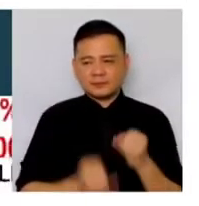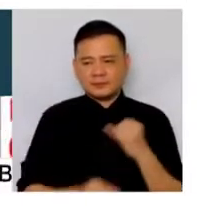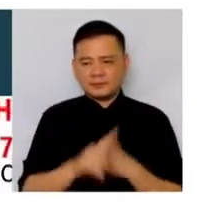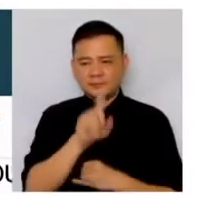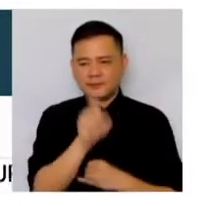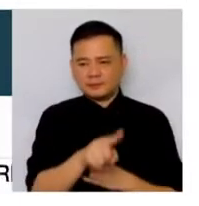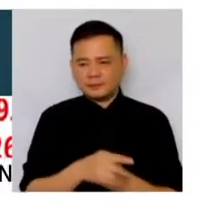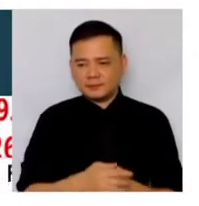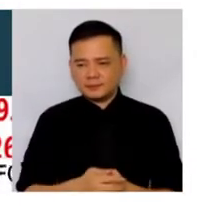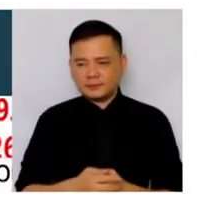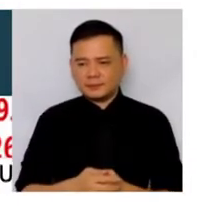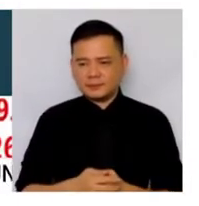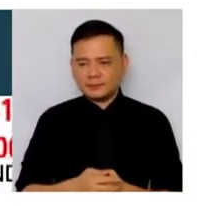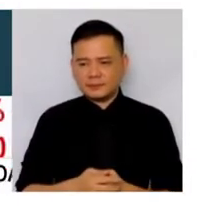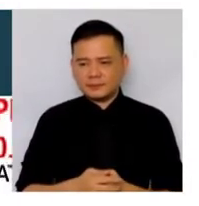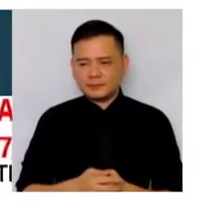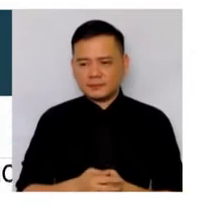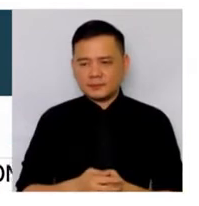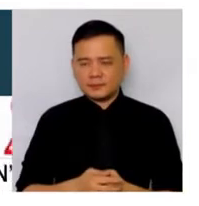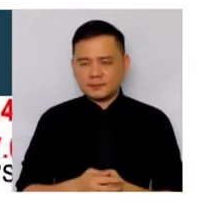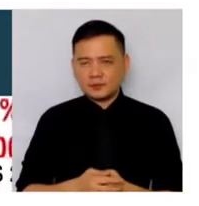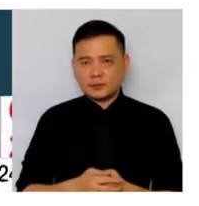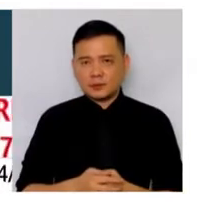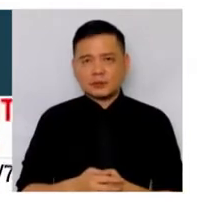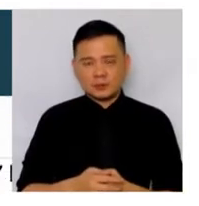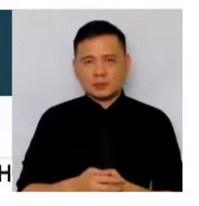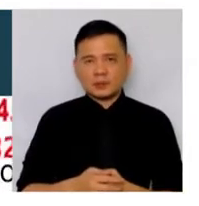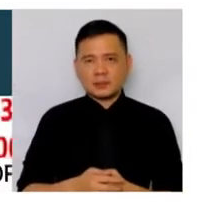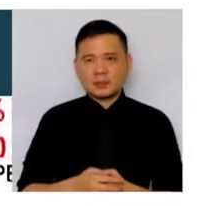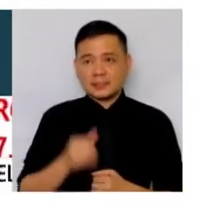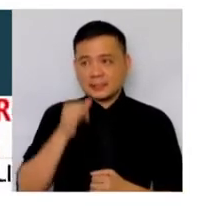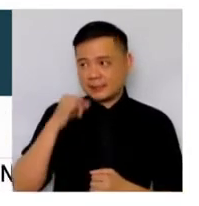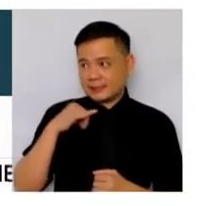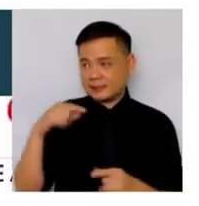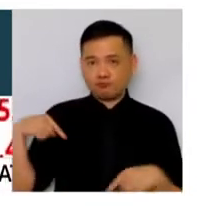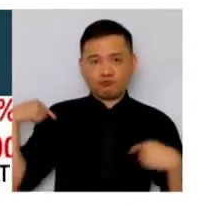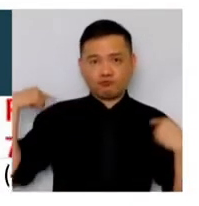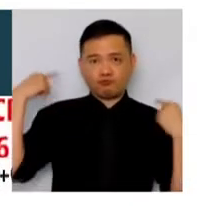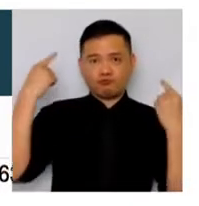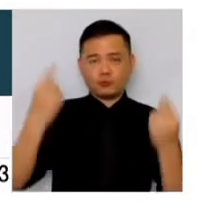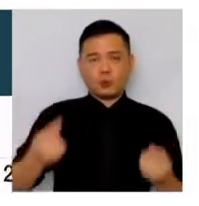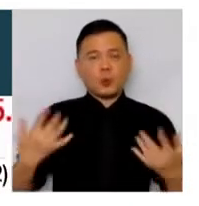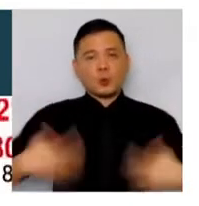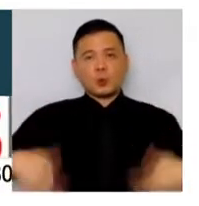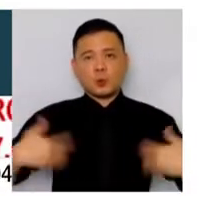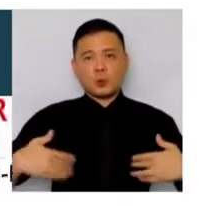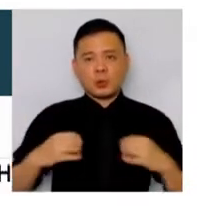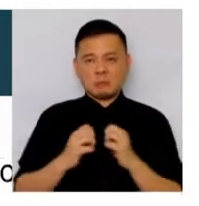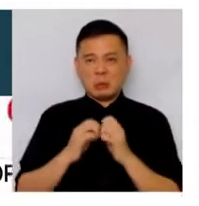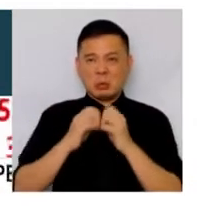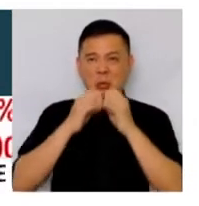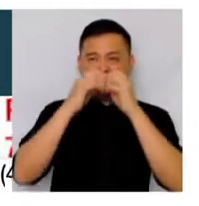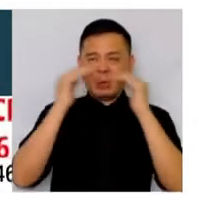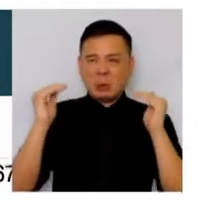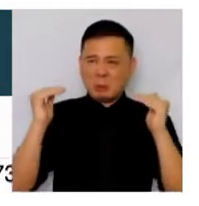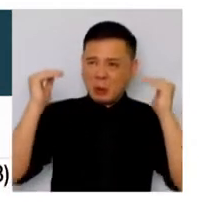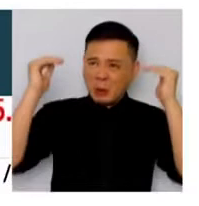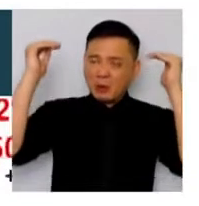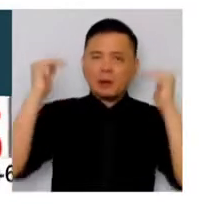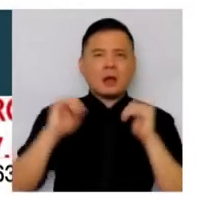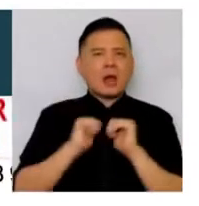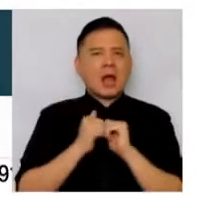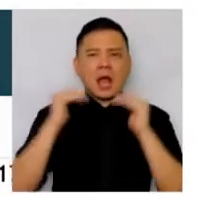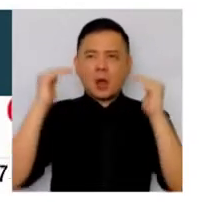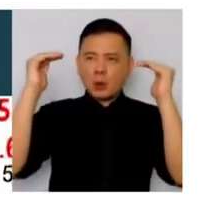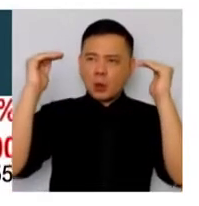really escalating within the last 24 hours. What do you think must happen to sort of diffuse the tension,